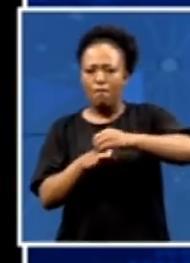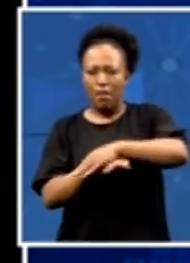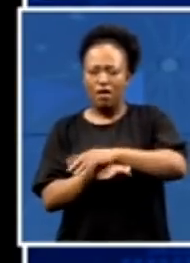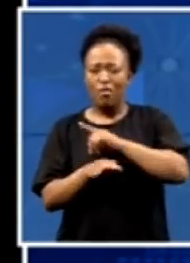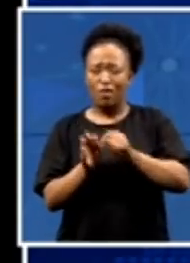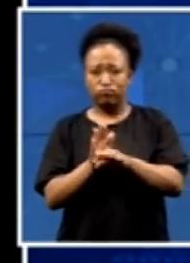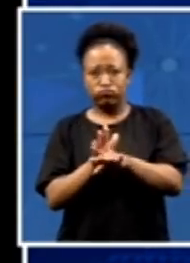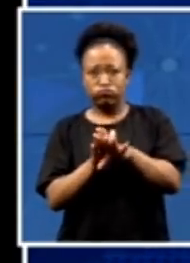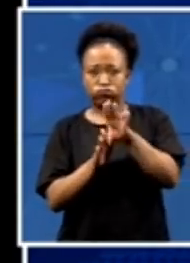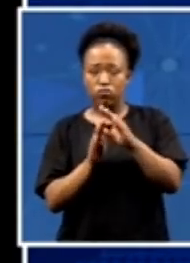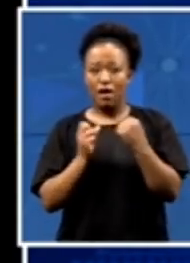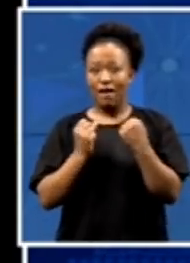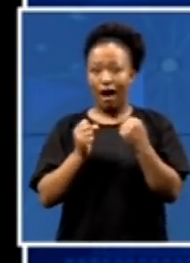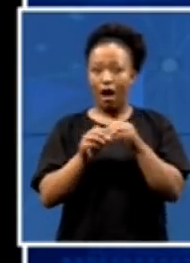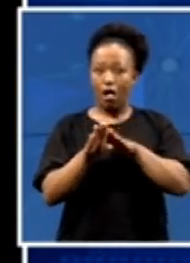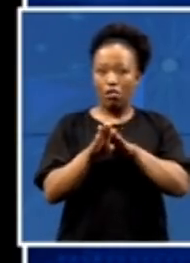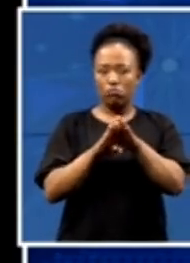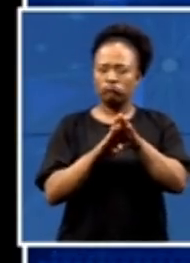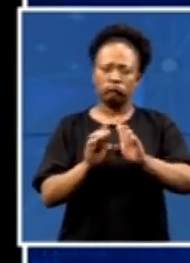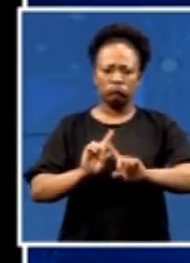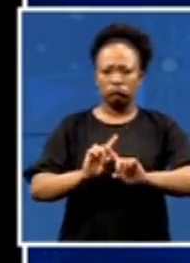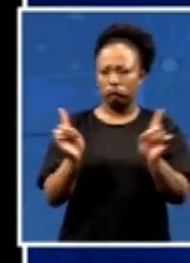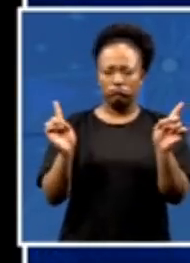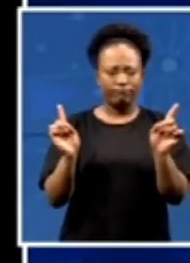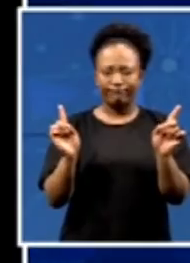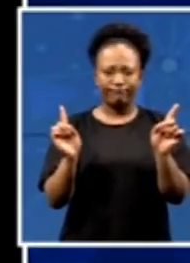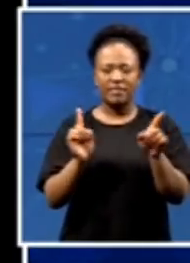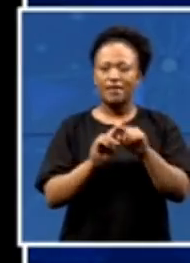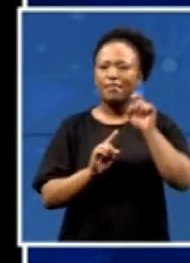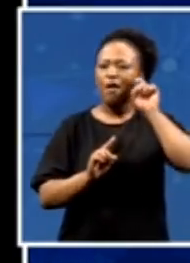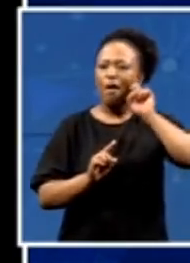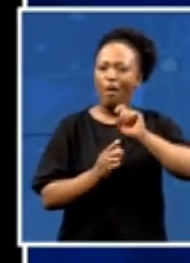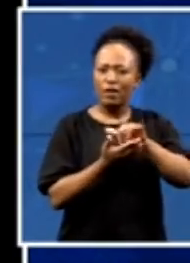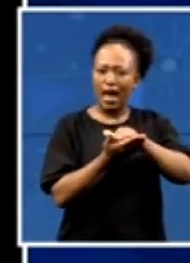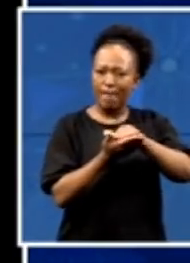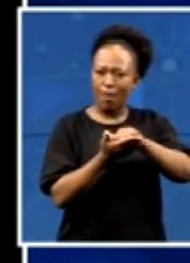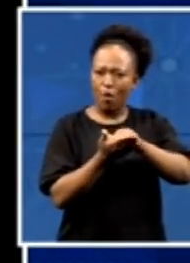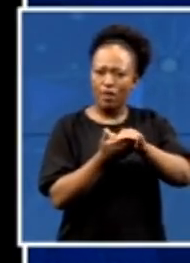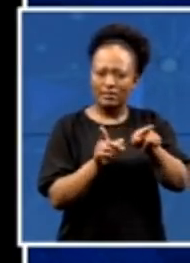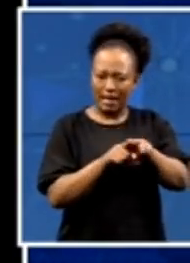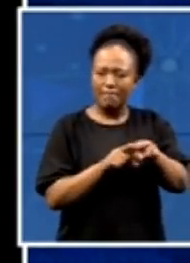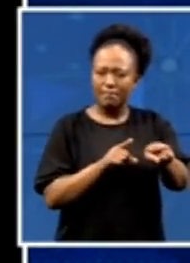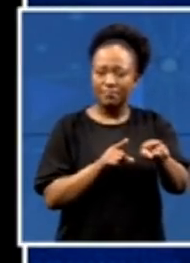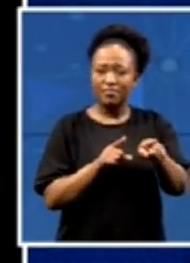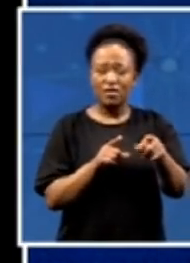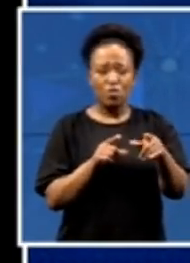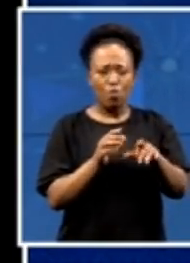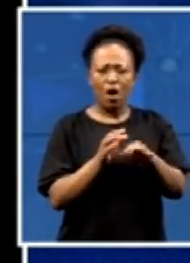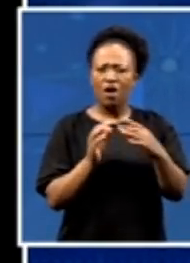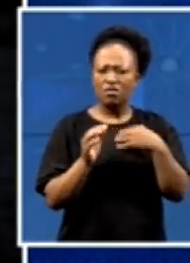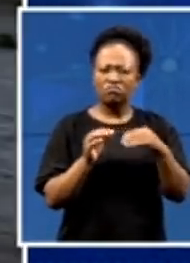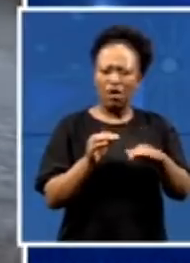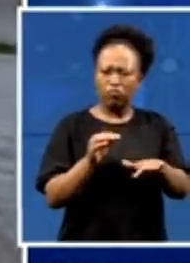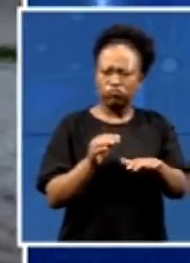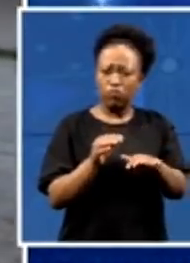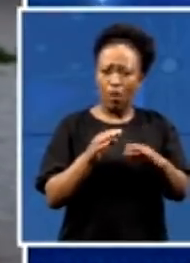well as the old airport that is currently flooded with no cars going through as well. With so many